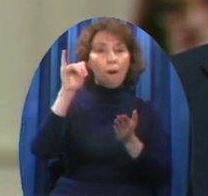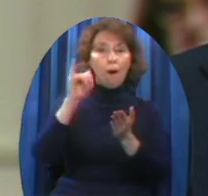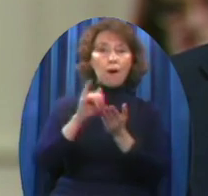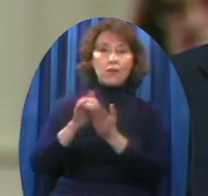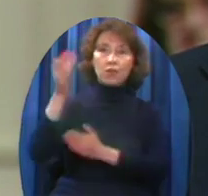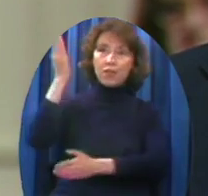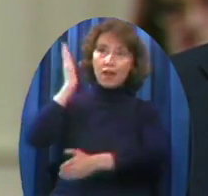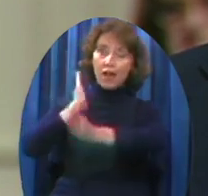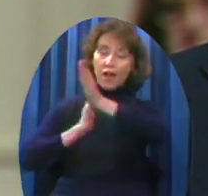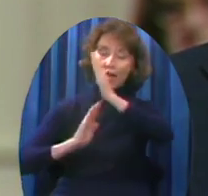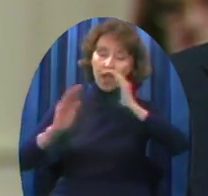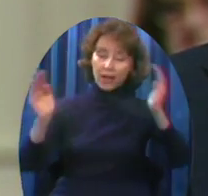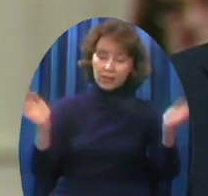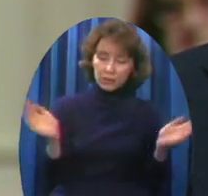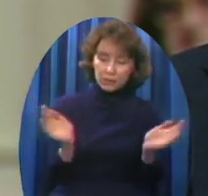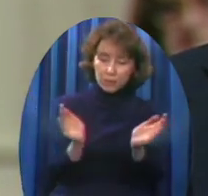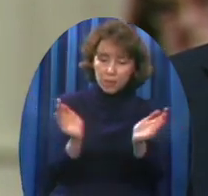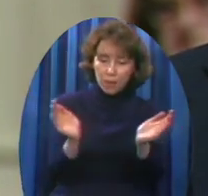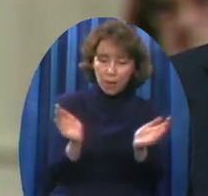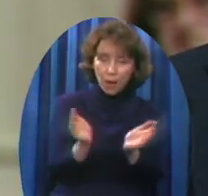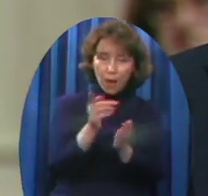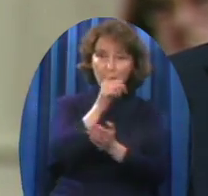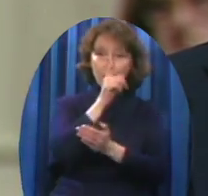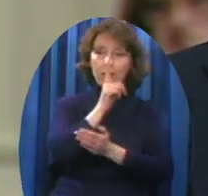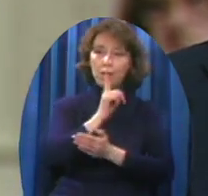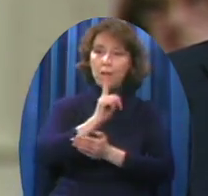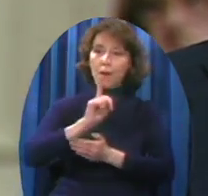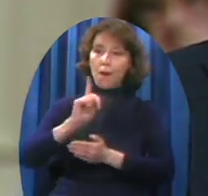small, lonely